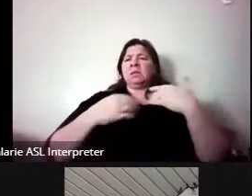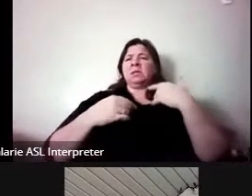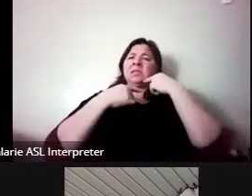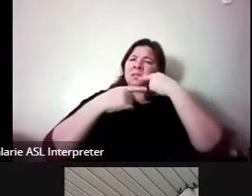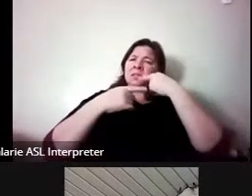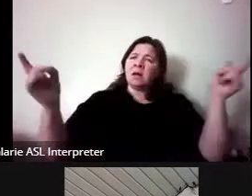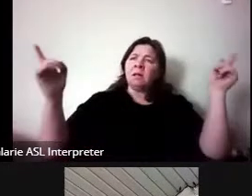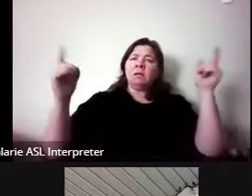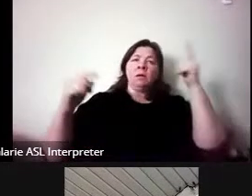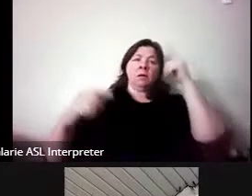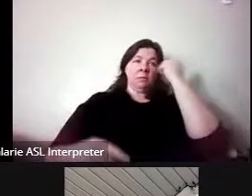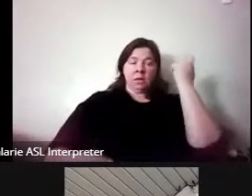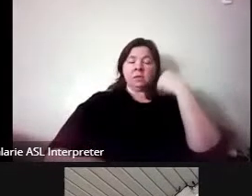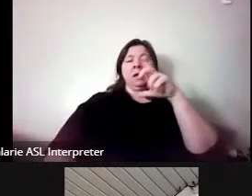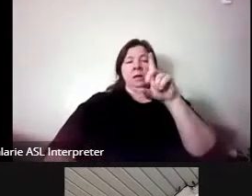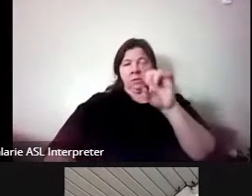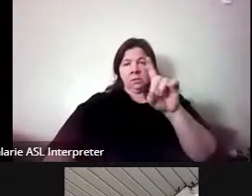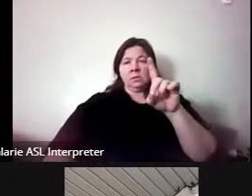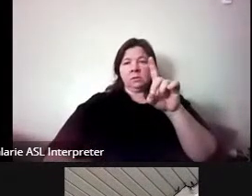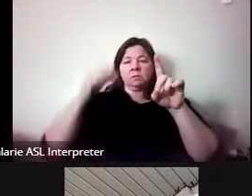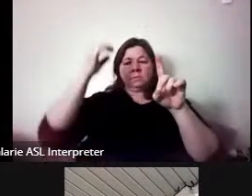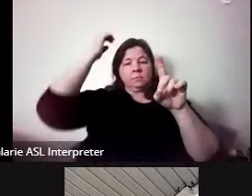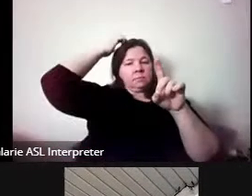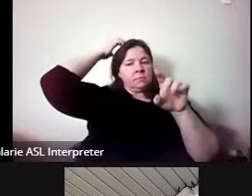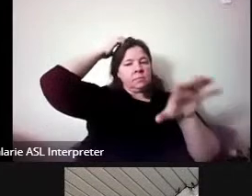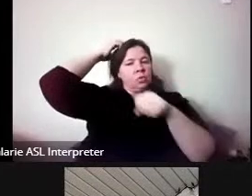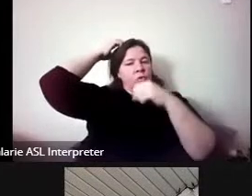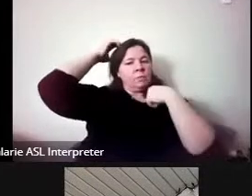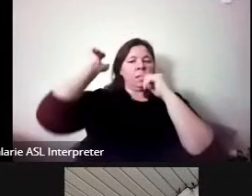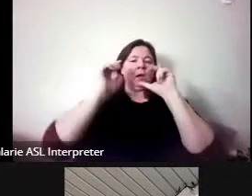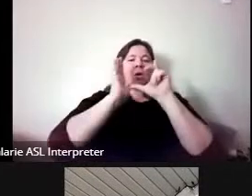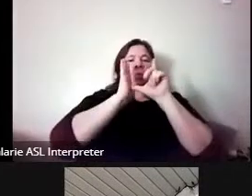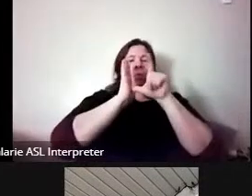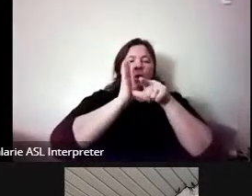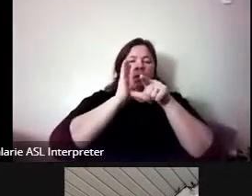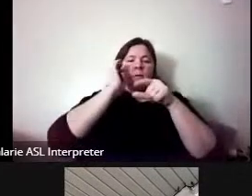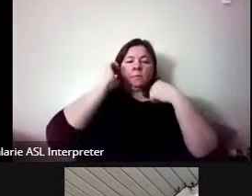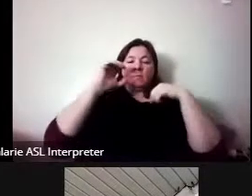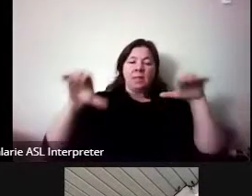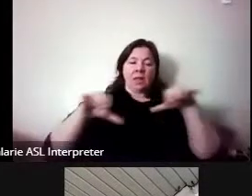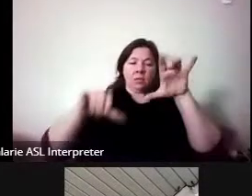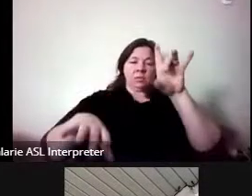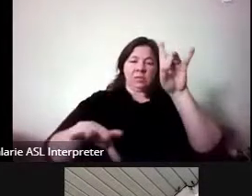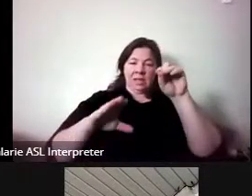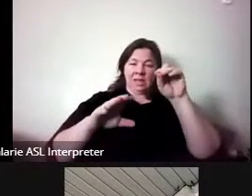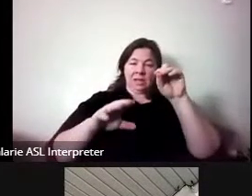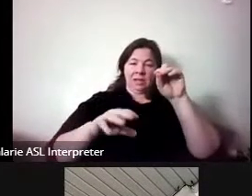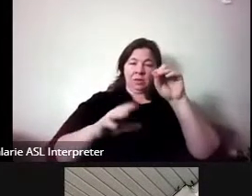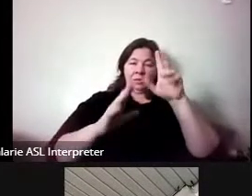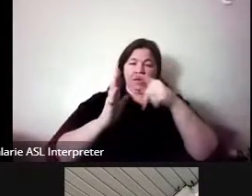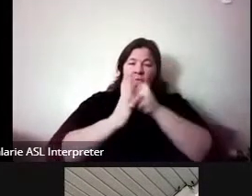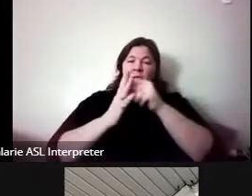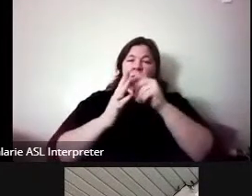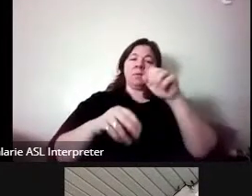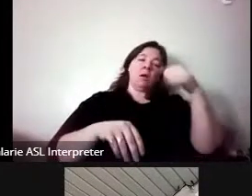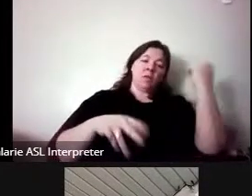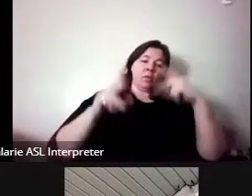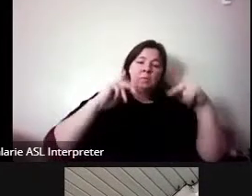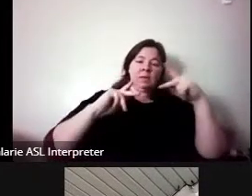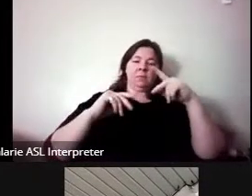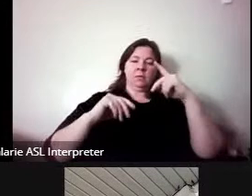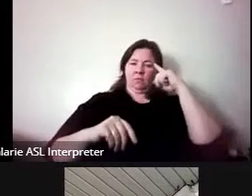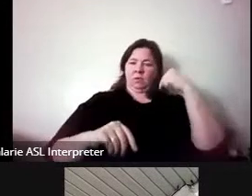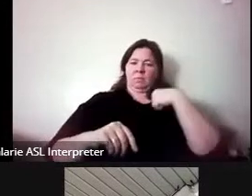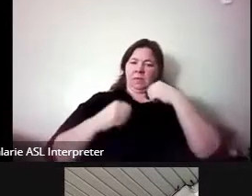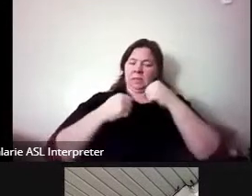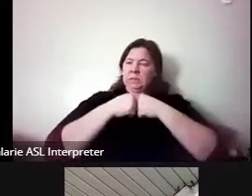them, because I did. It took me a while, even though I done 80 videos on other people. It took me